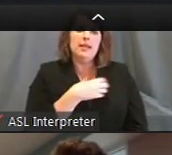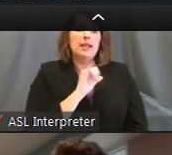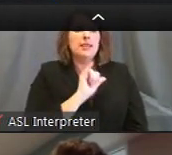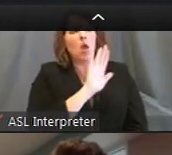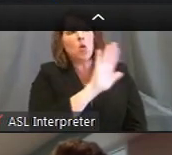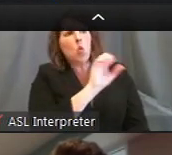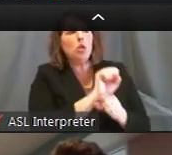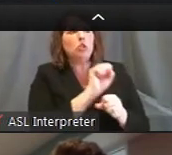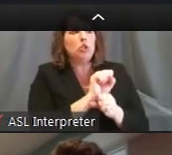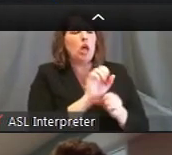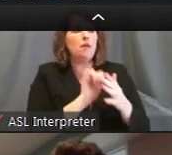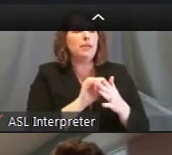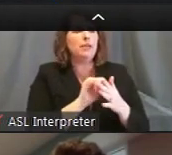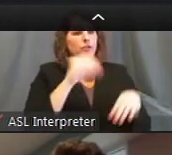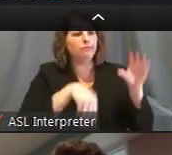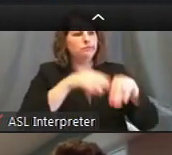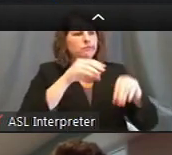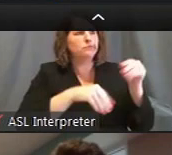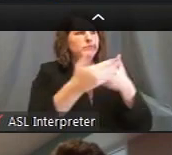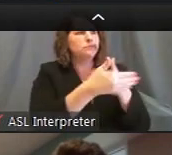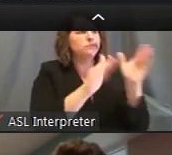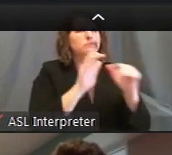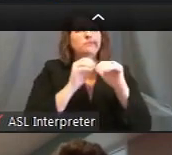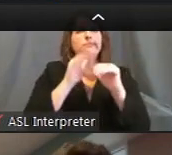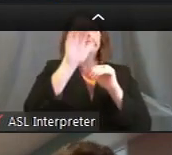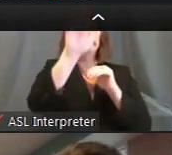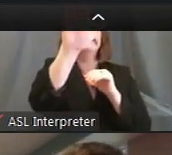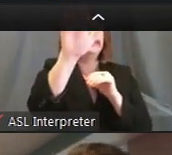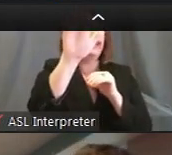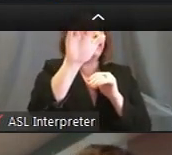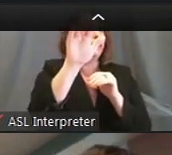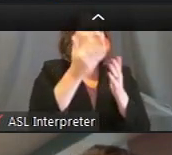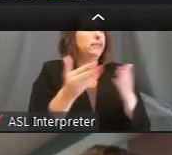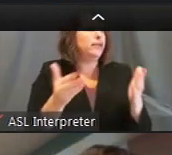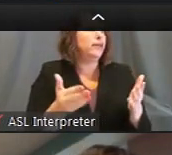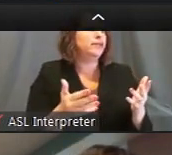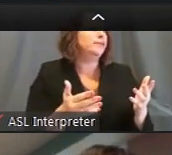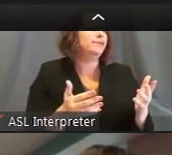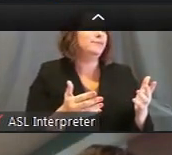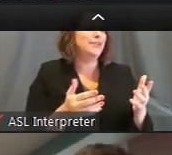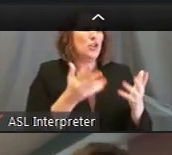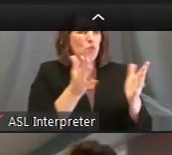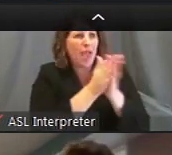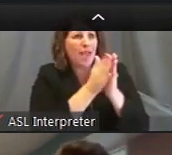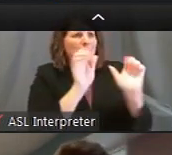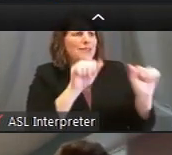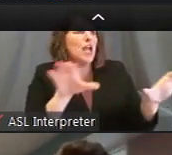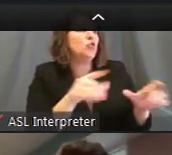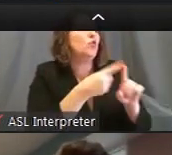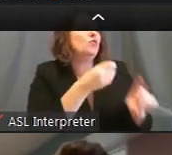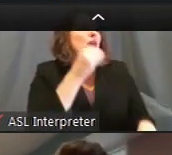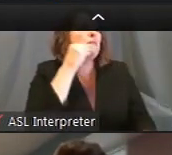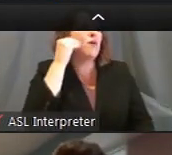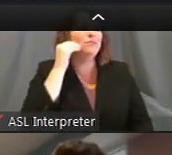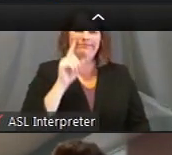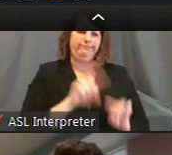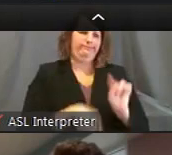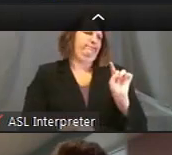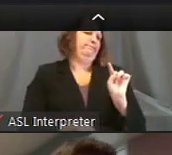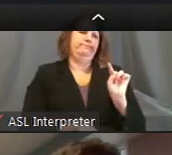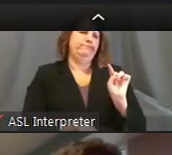is to package and ship goods, and you've asked to do that from home, you can't do that job function from home. So it's real important, the clarity